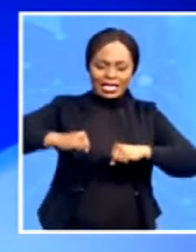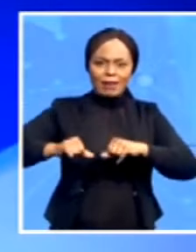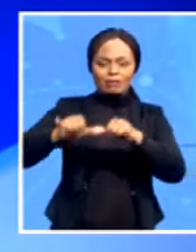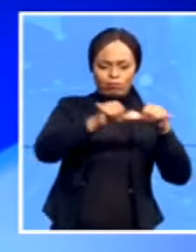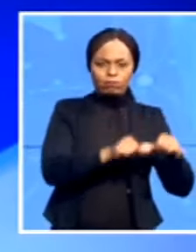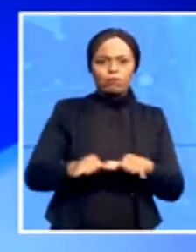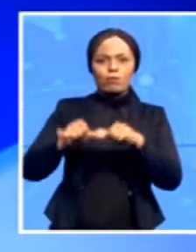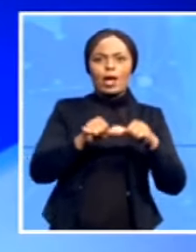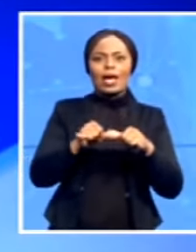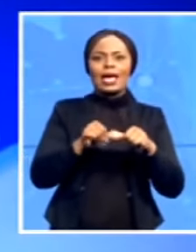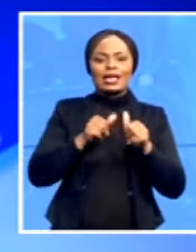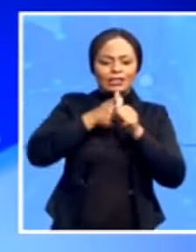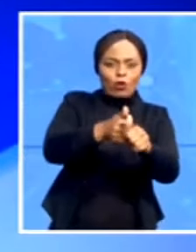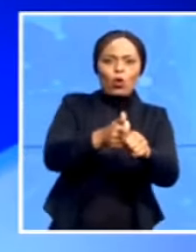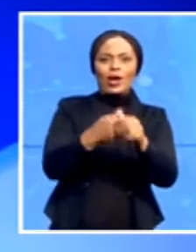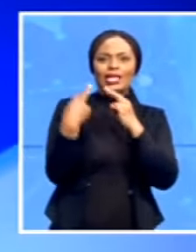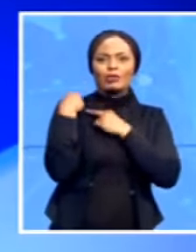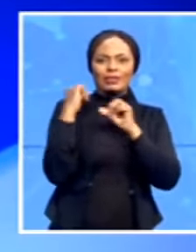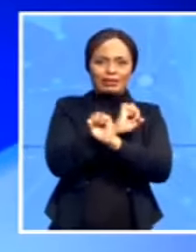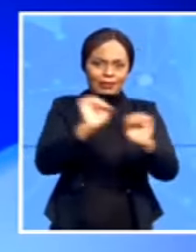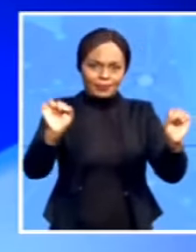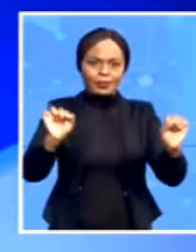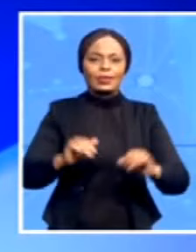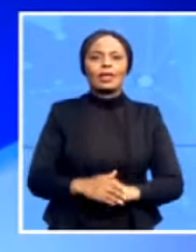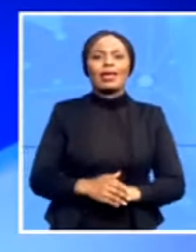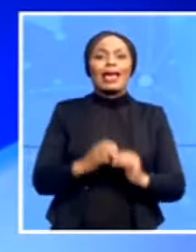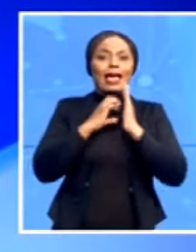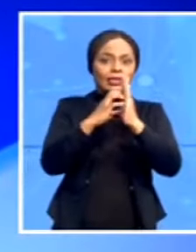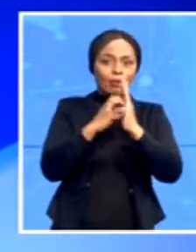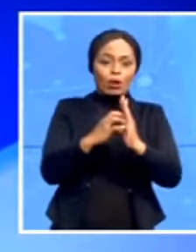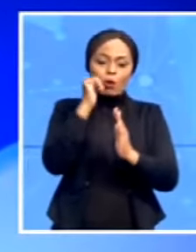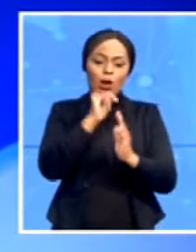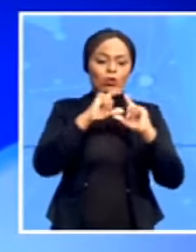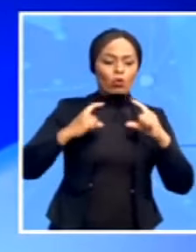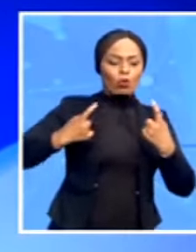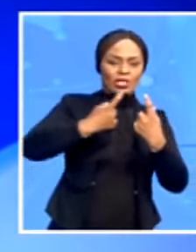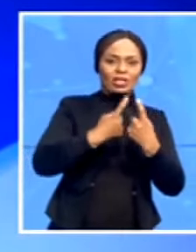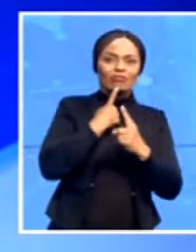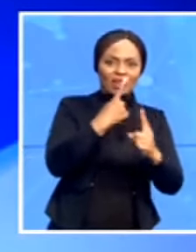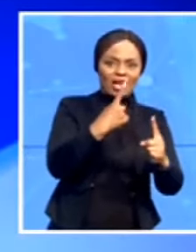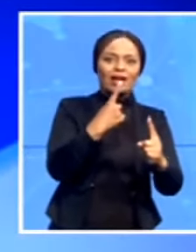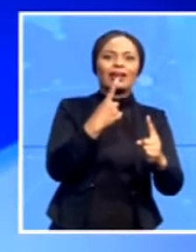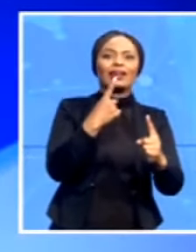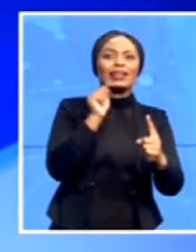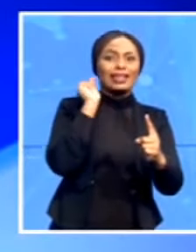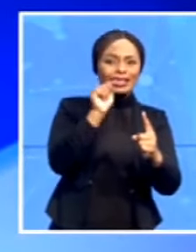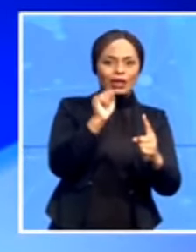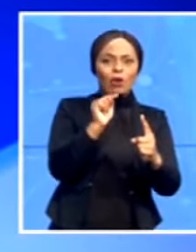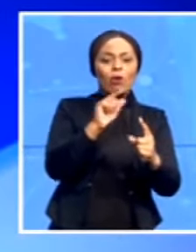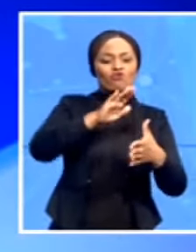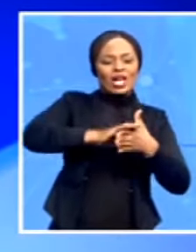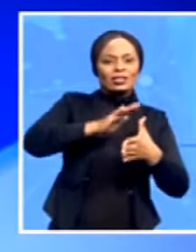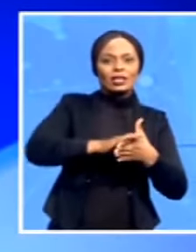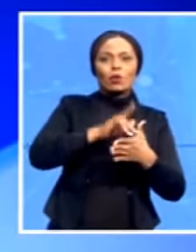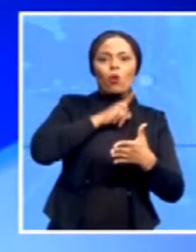instance, when the Commission mentioned the fact that one of the reasons why they wanted postponement was that political parties